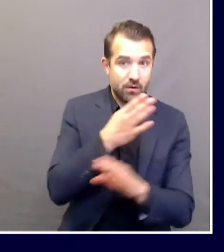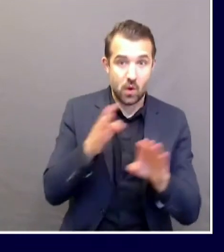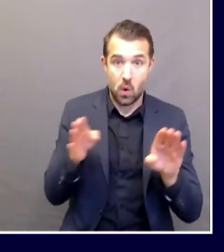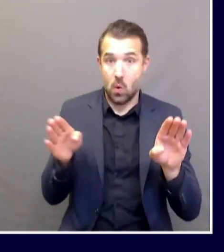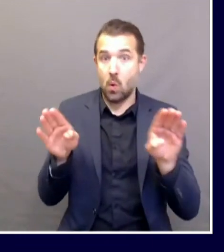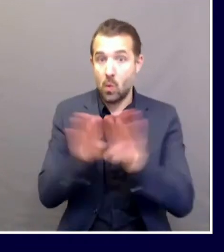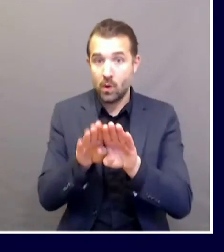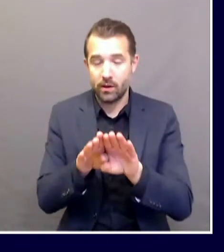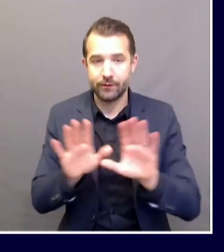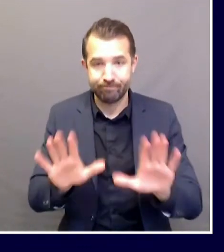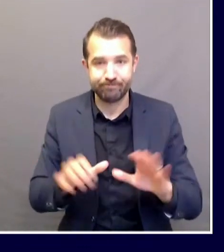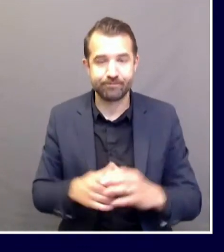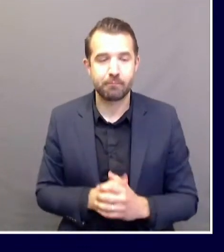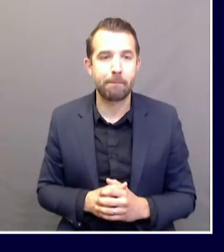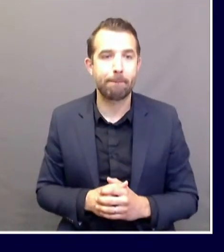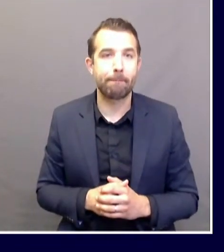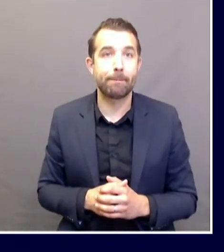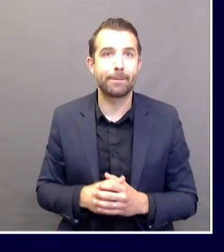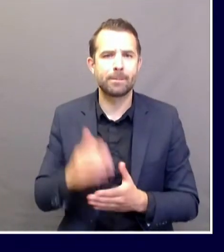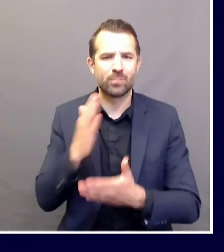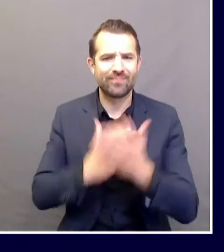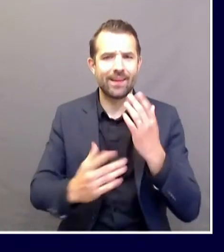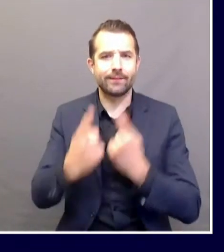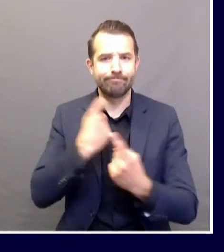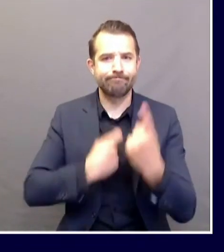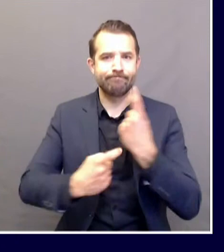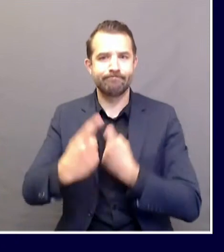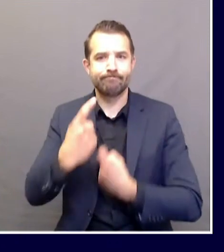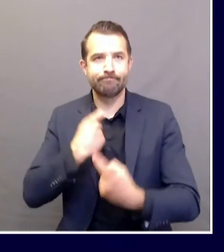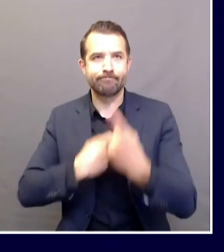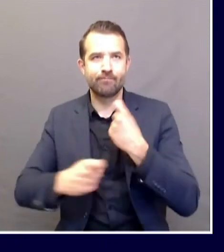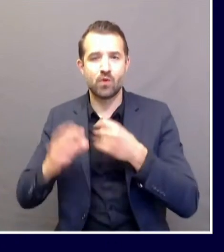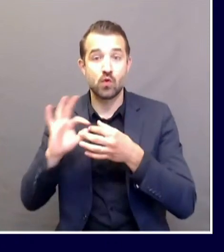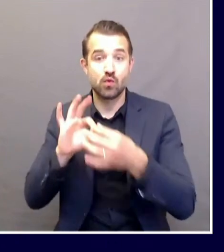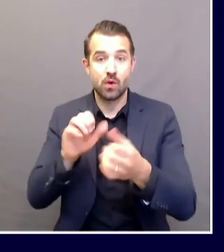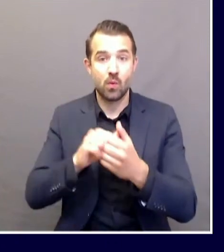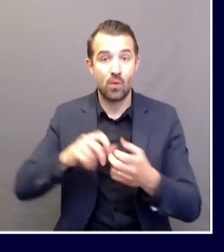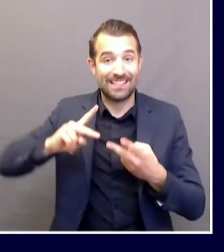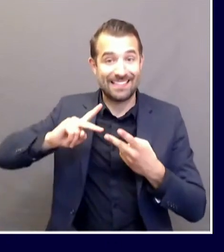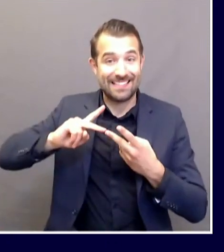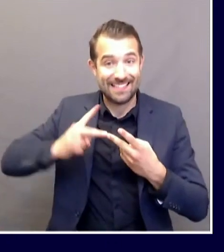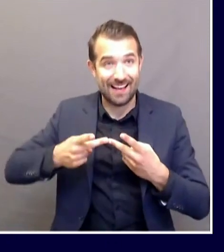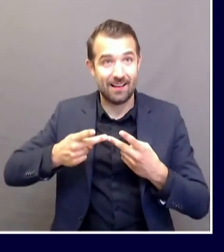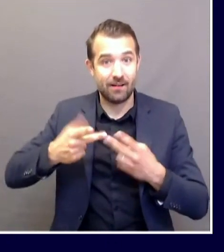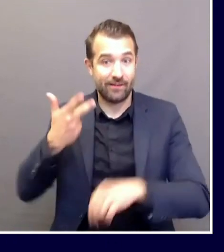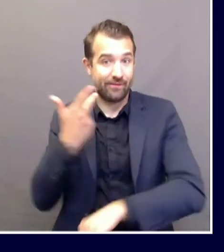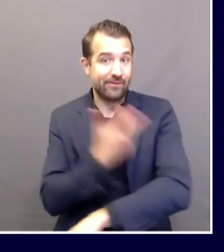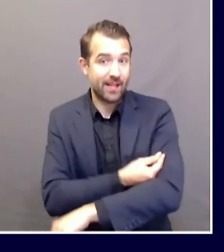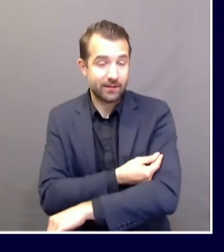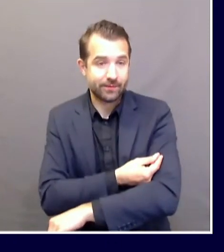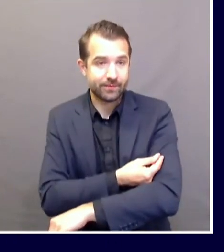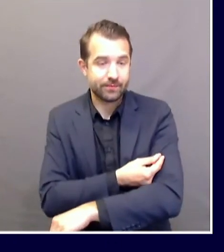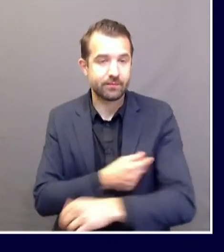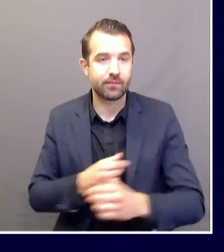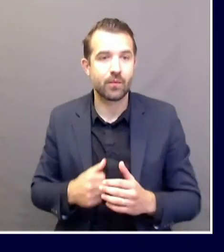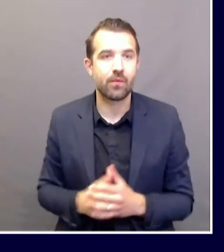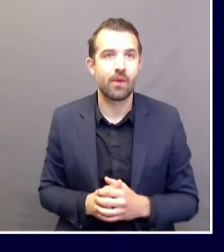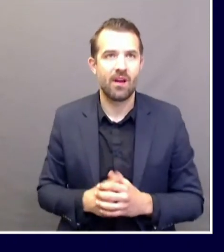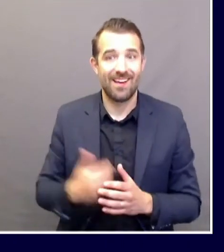just address around second doses. I talked a little bit about this on Tuesday, and I wanted to just talk a bit